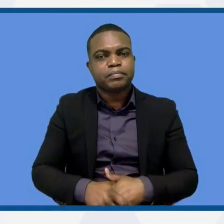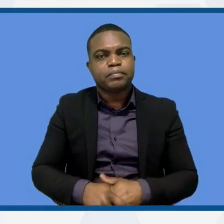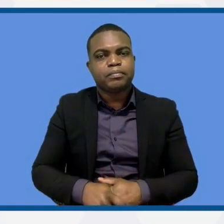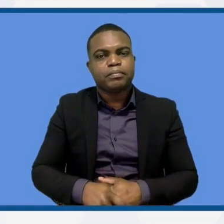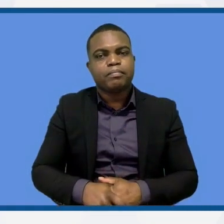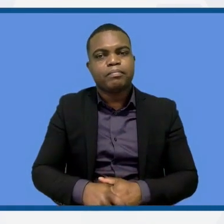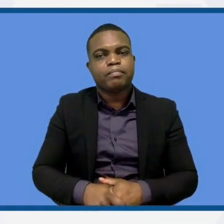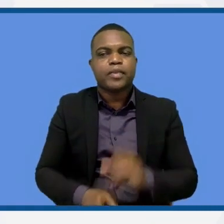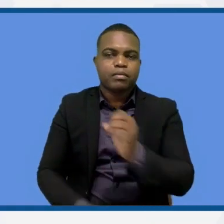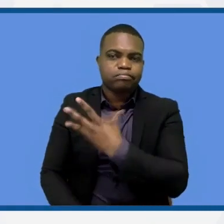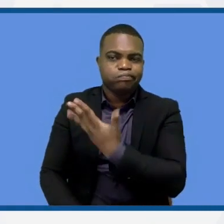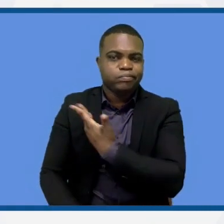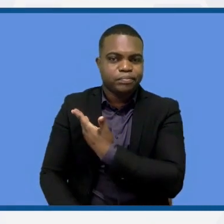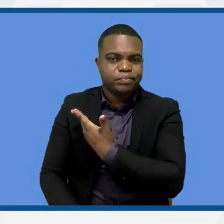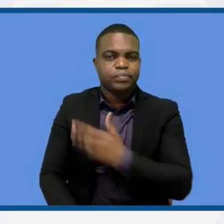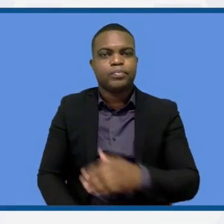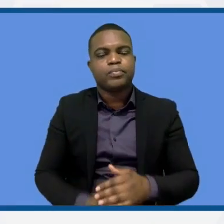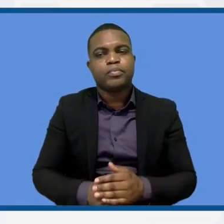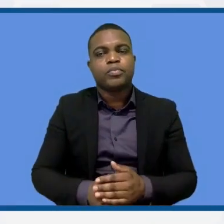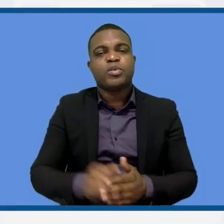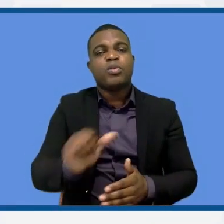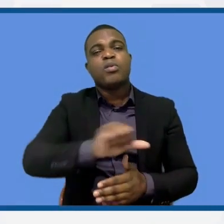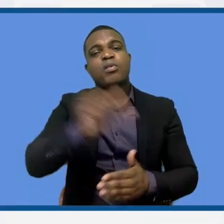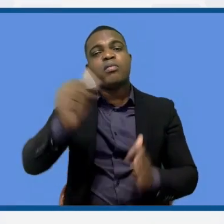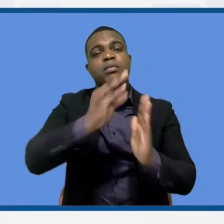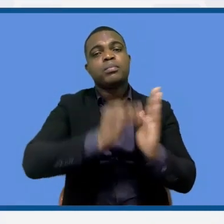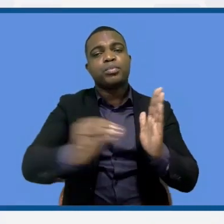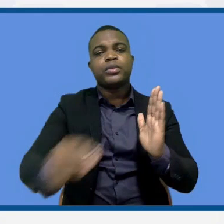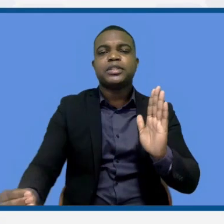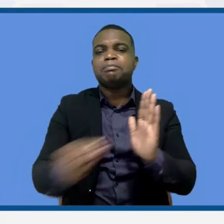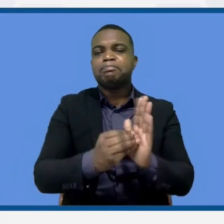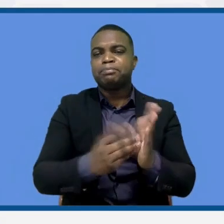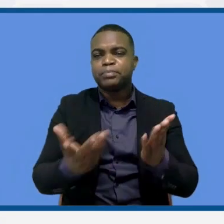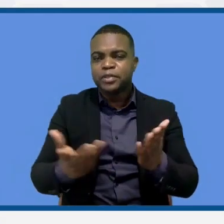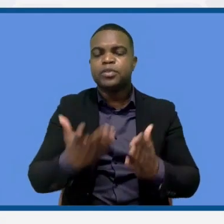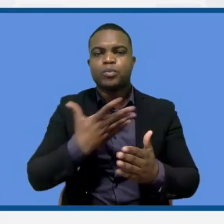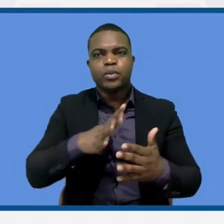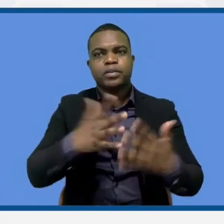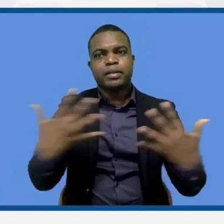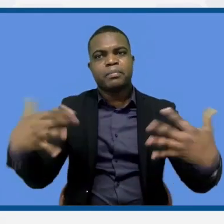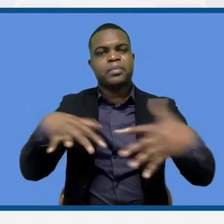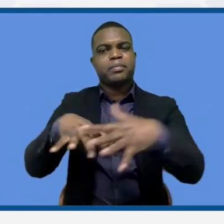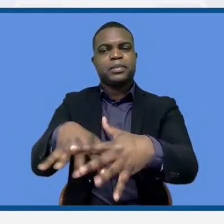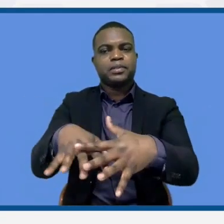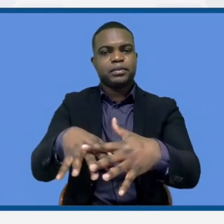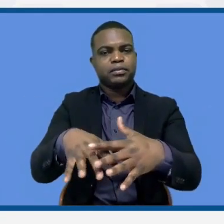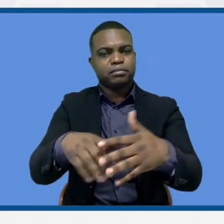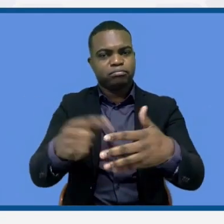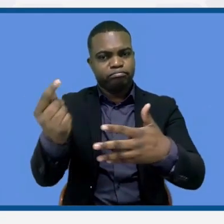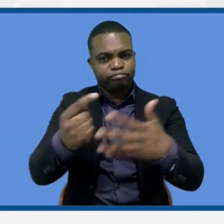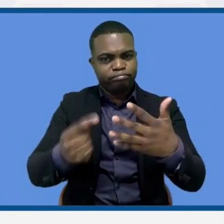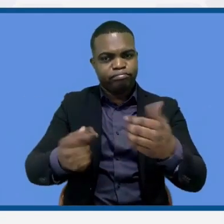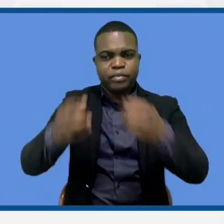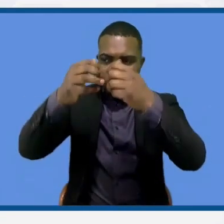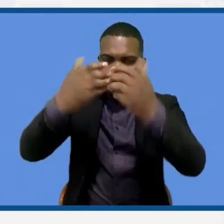to the stage of the infrastructure and the main stakeholders that